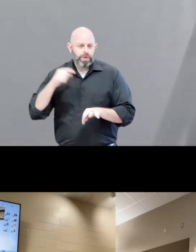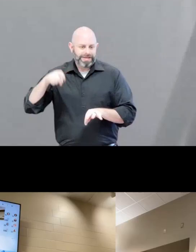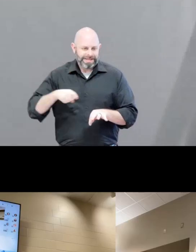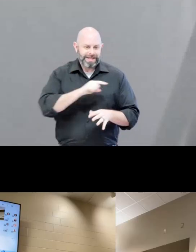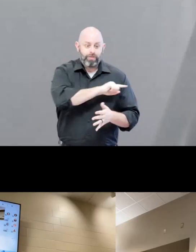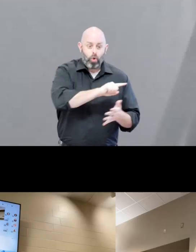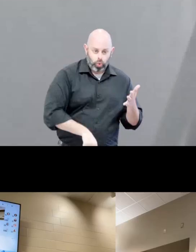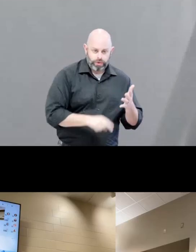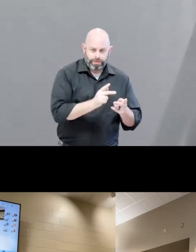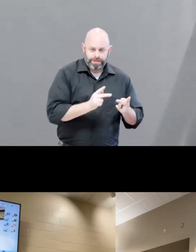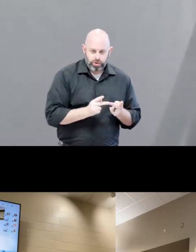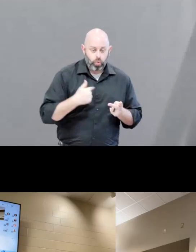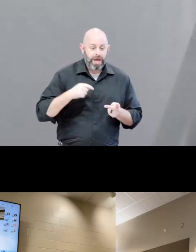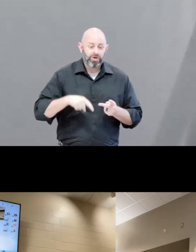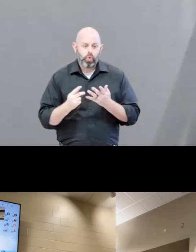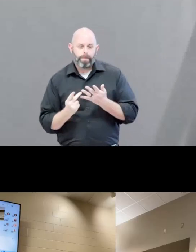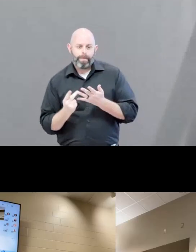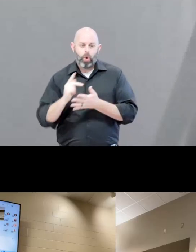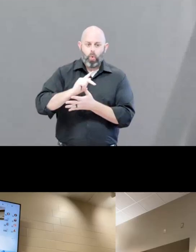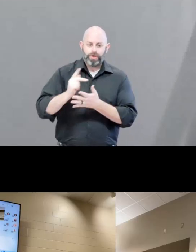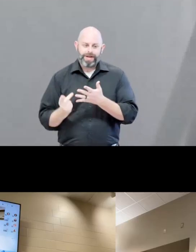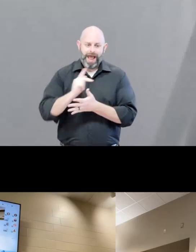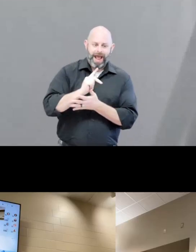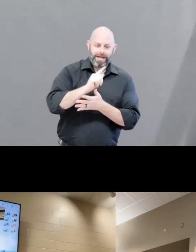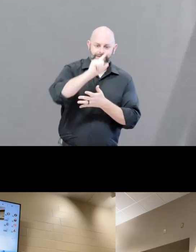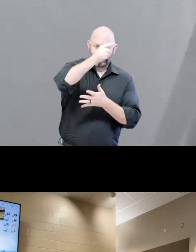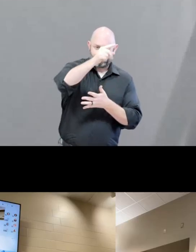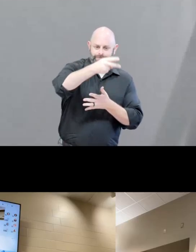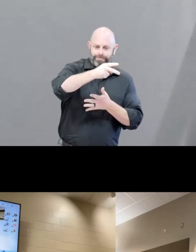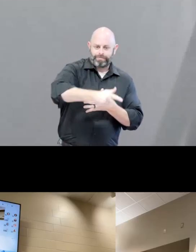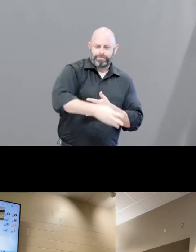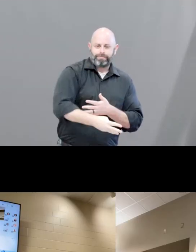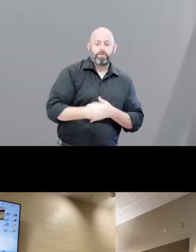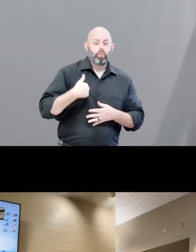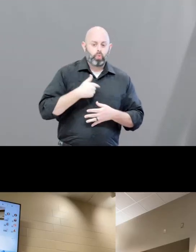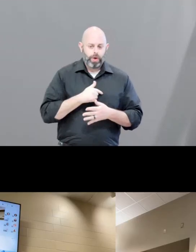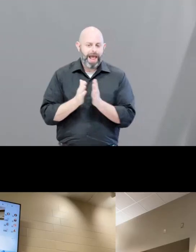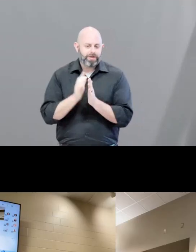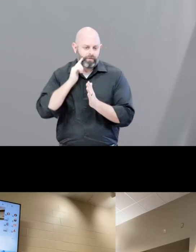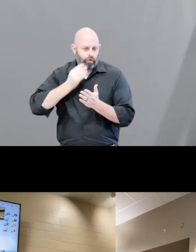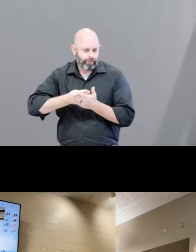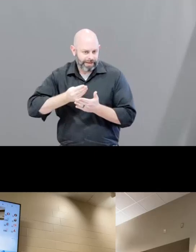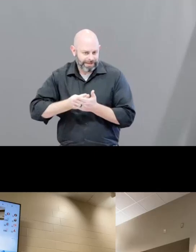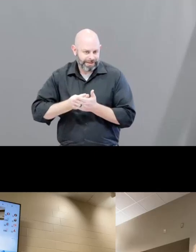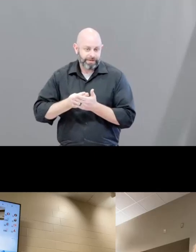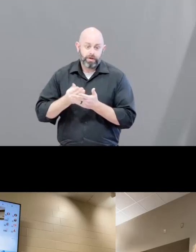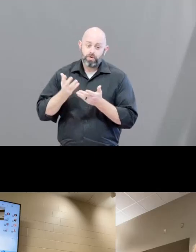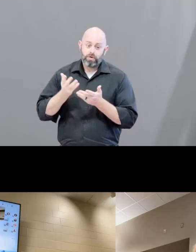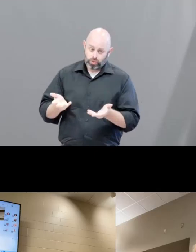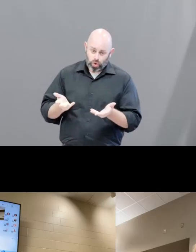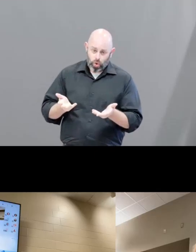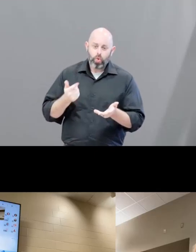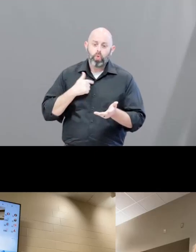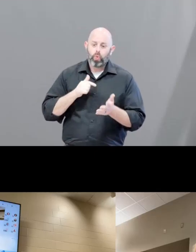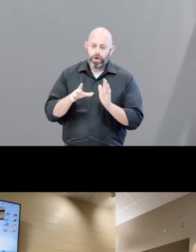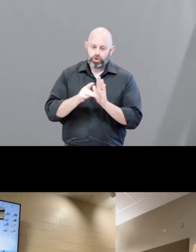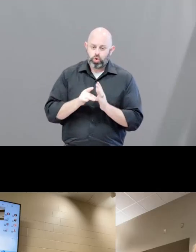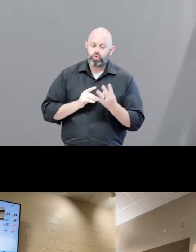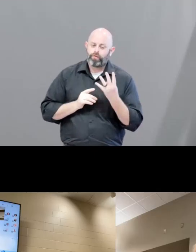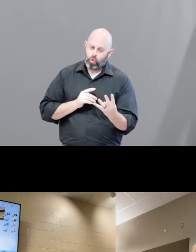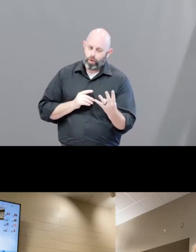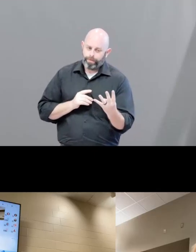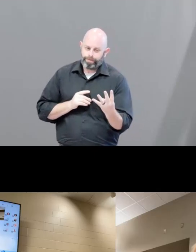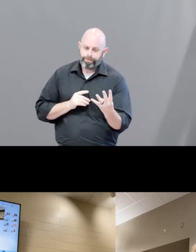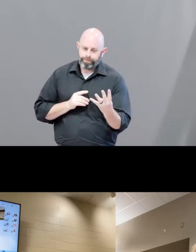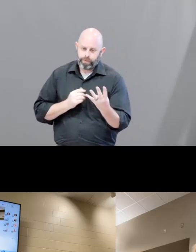had to prioritize each item that we were asking for funding for. And so we chose 4